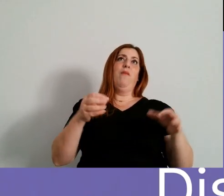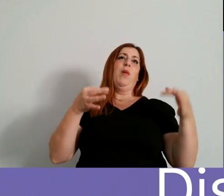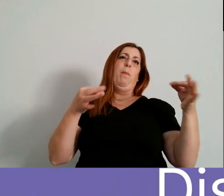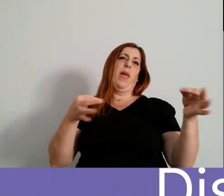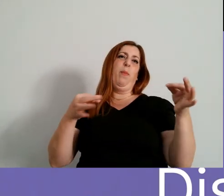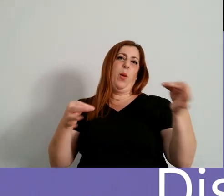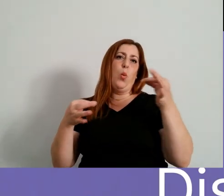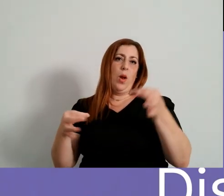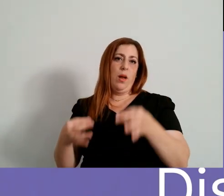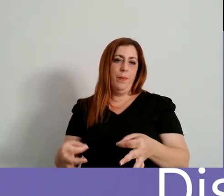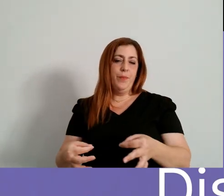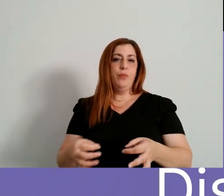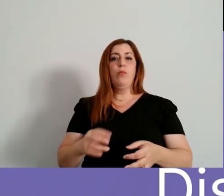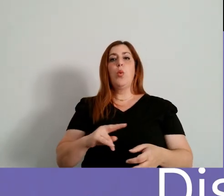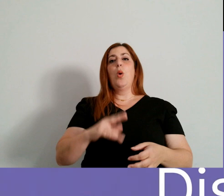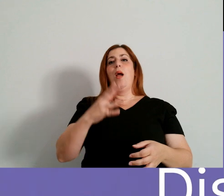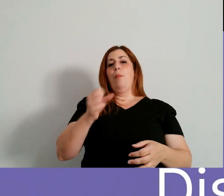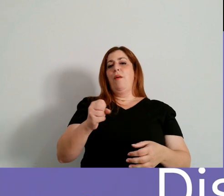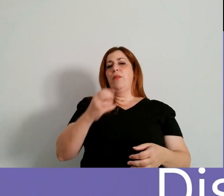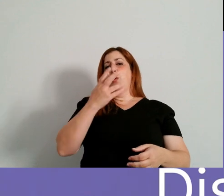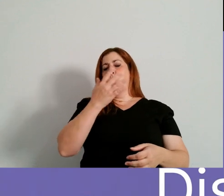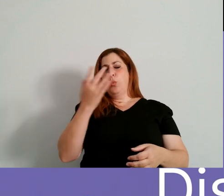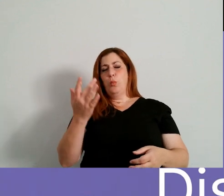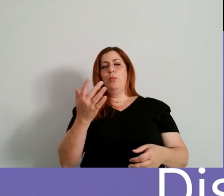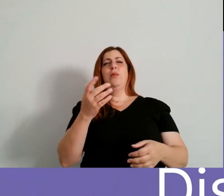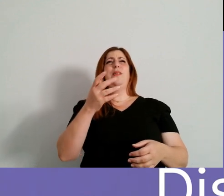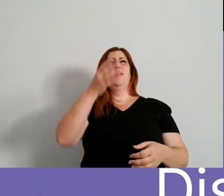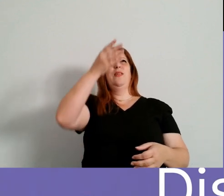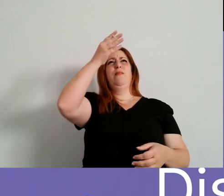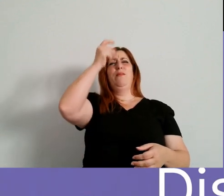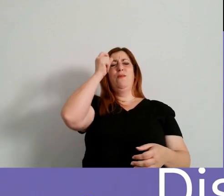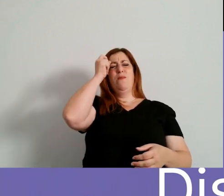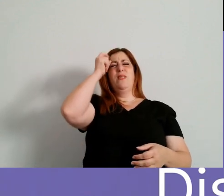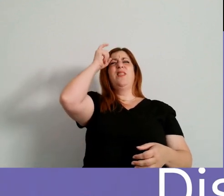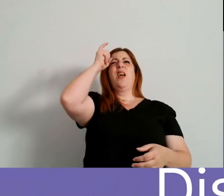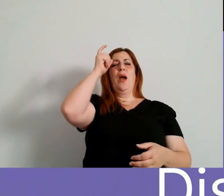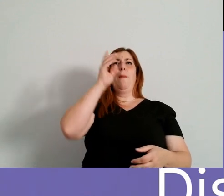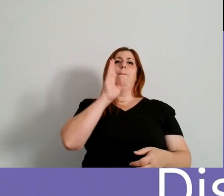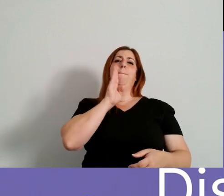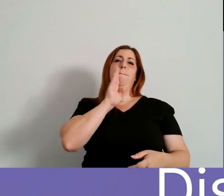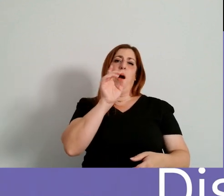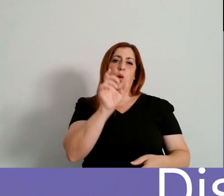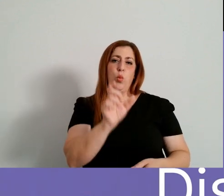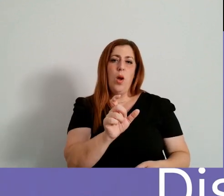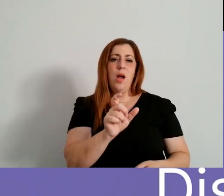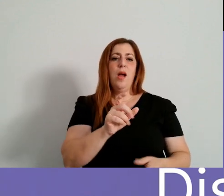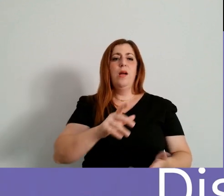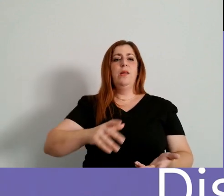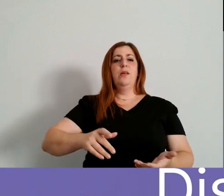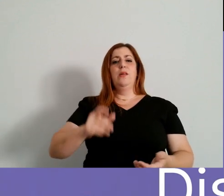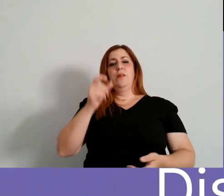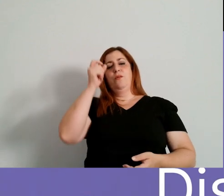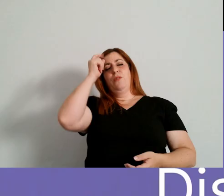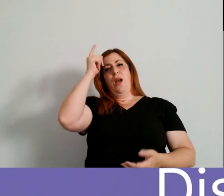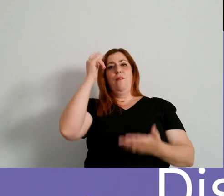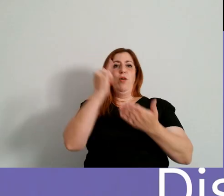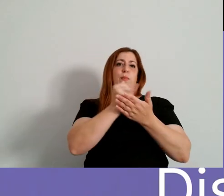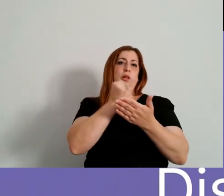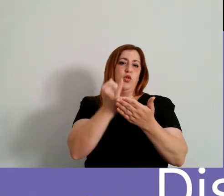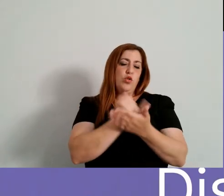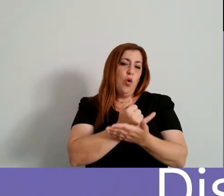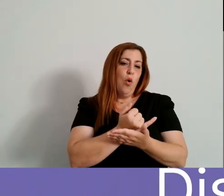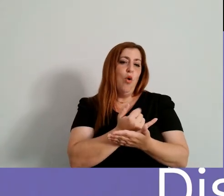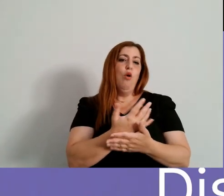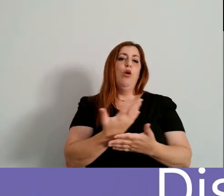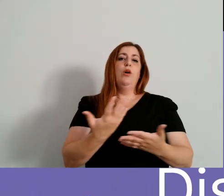paperwork involved. There's a lot of like numbers. You need to remember your passwords. You need to remember your all